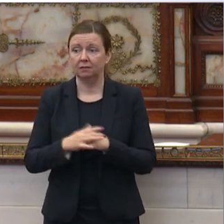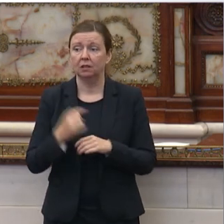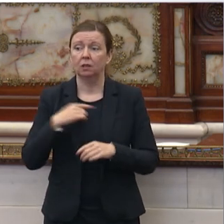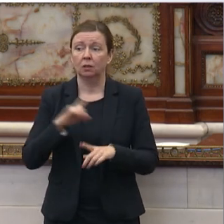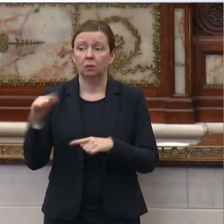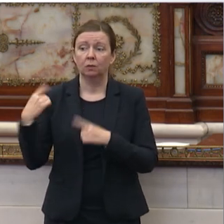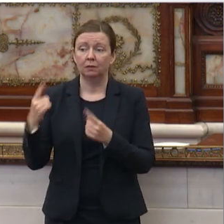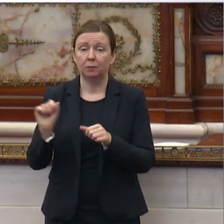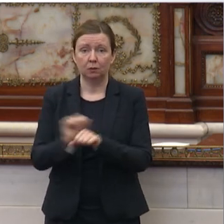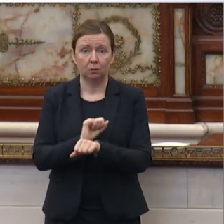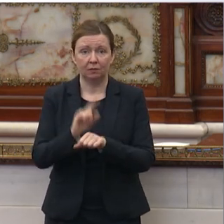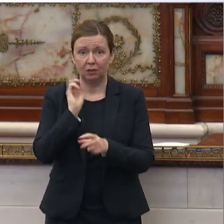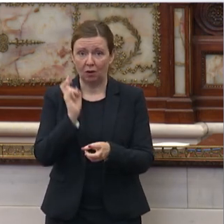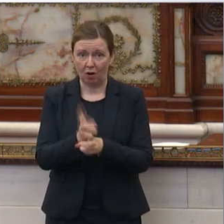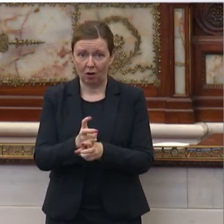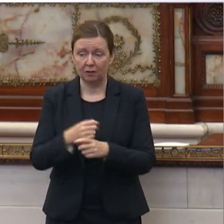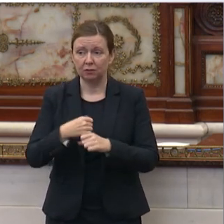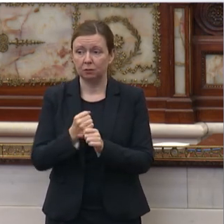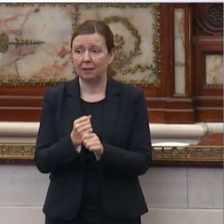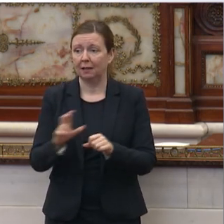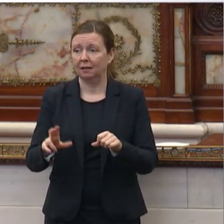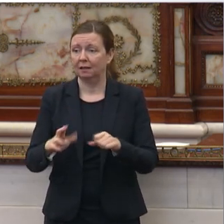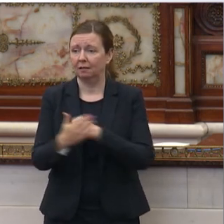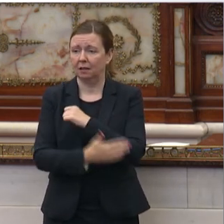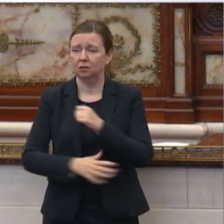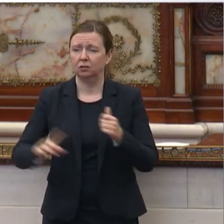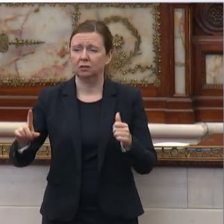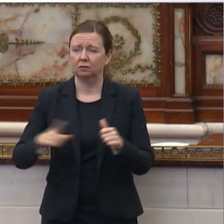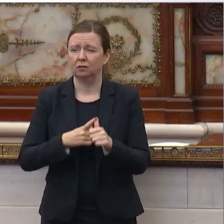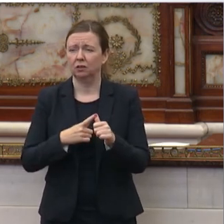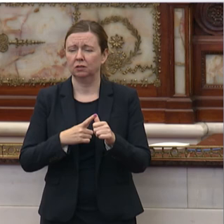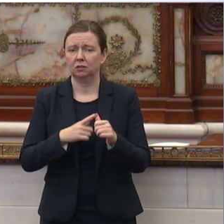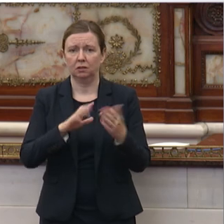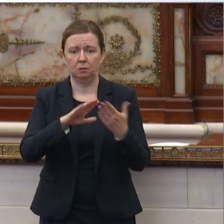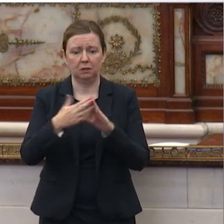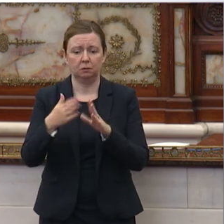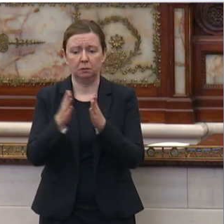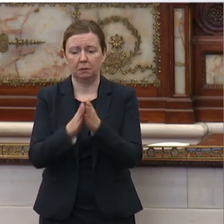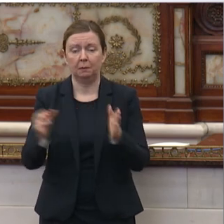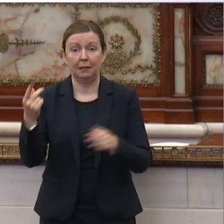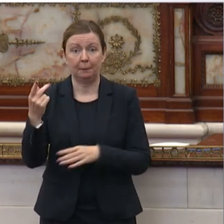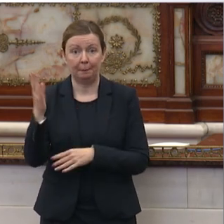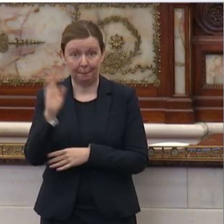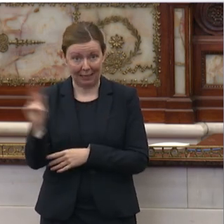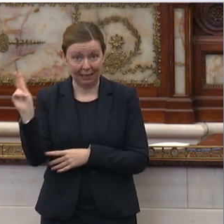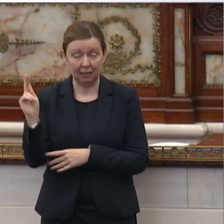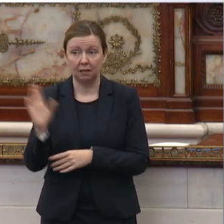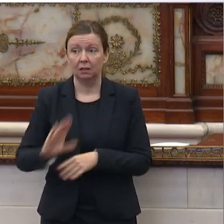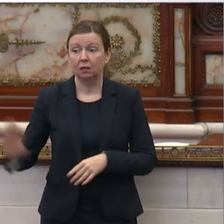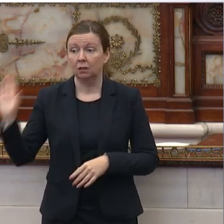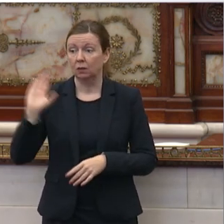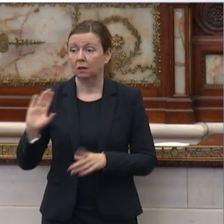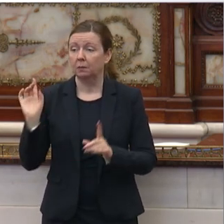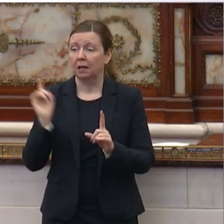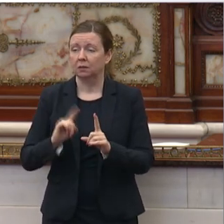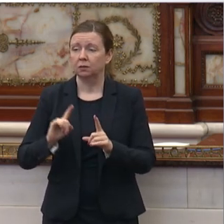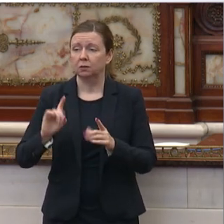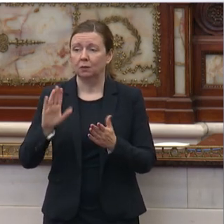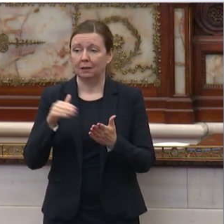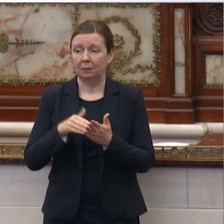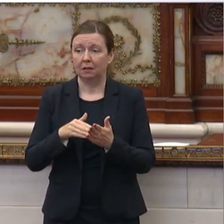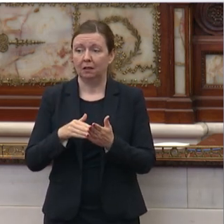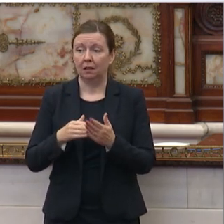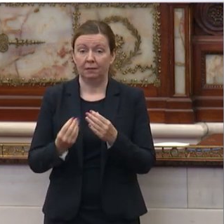working very hard to create the nation's first municipal public bank. Going back to the middle of this